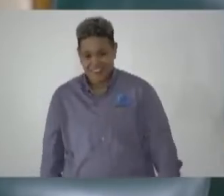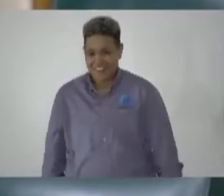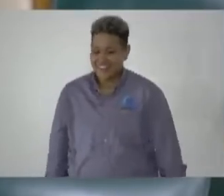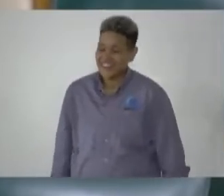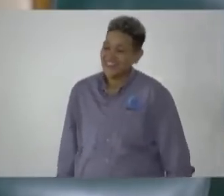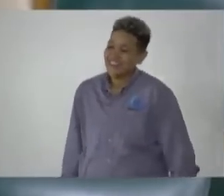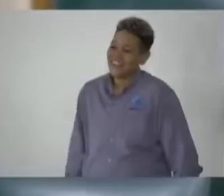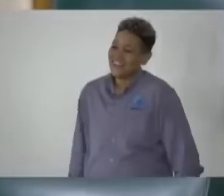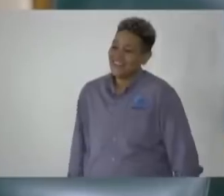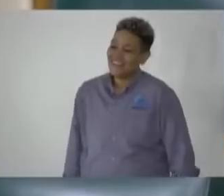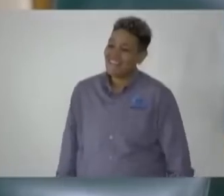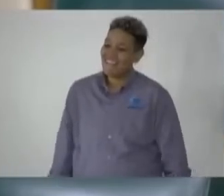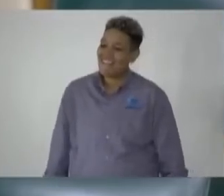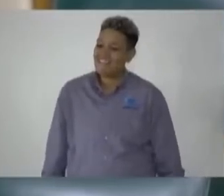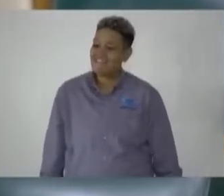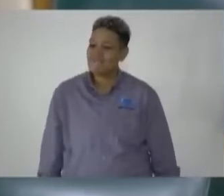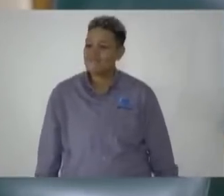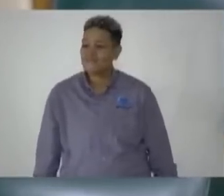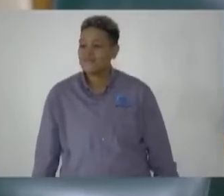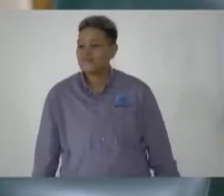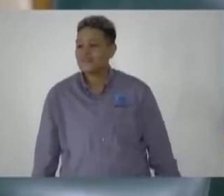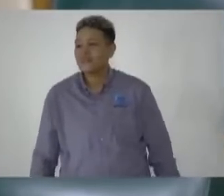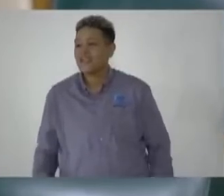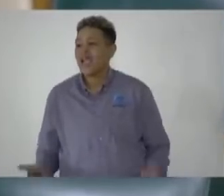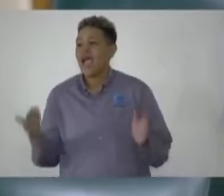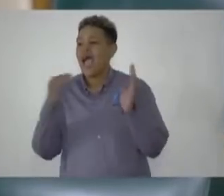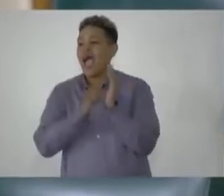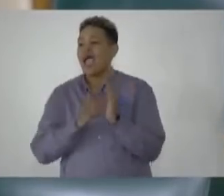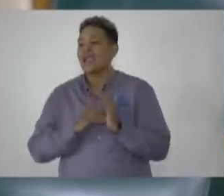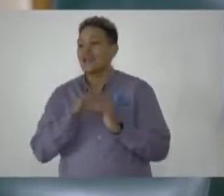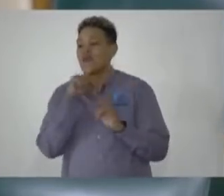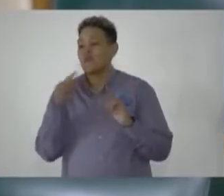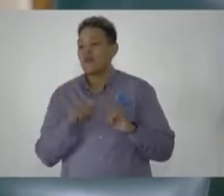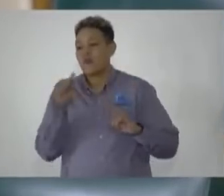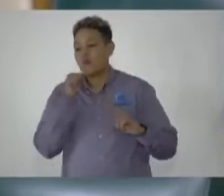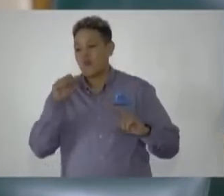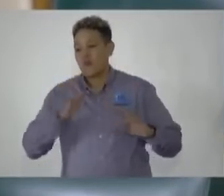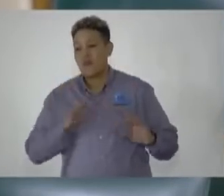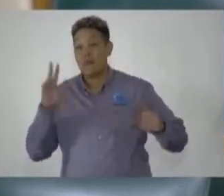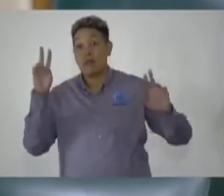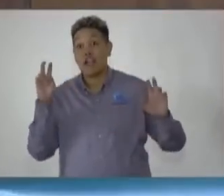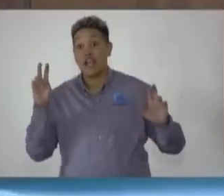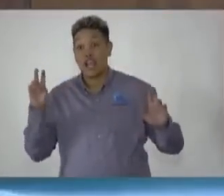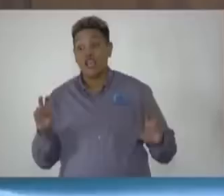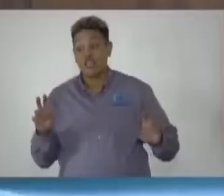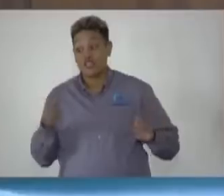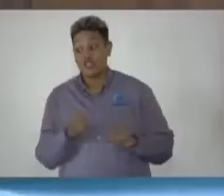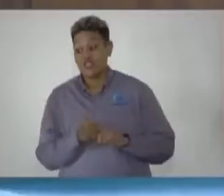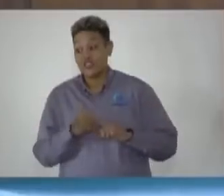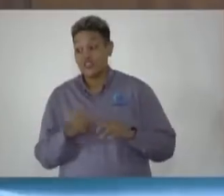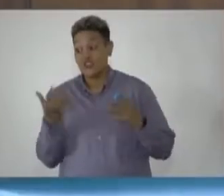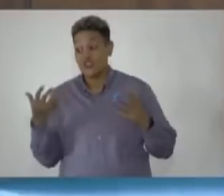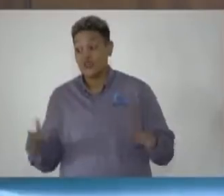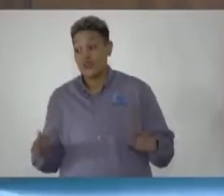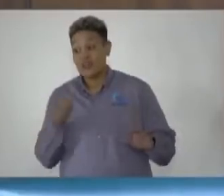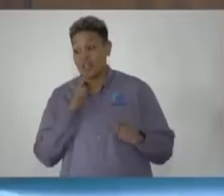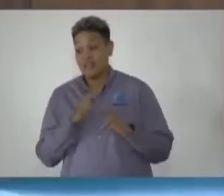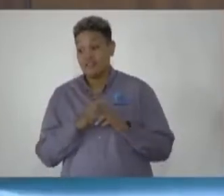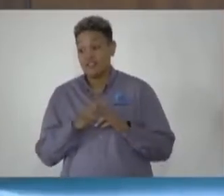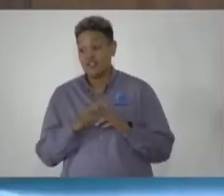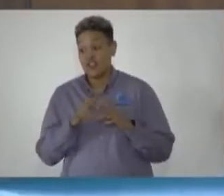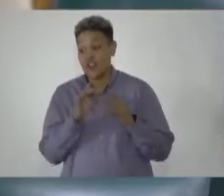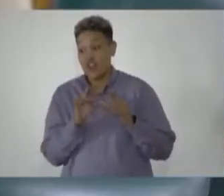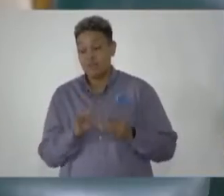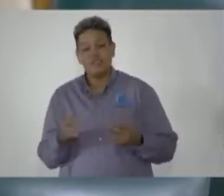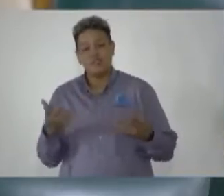And then again, when it comes to women issues, you don't want to have any